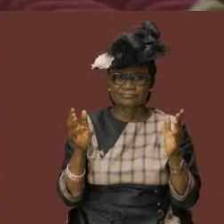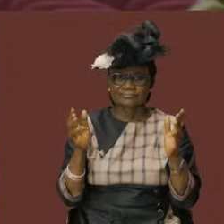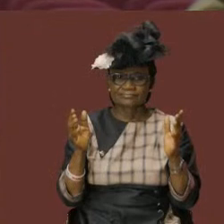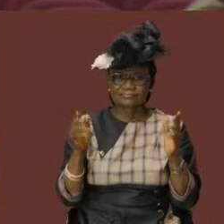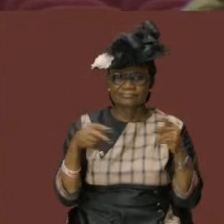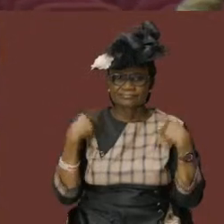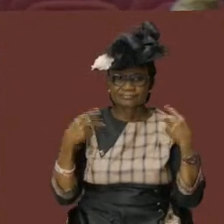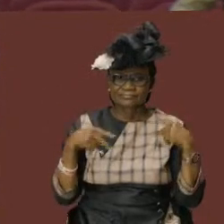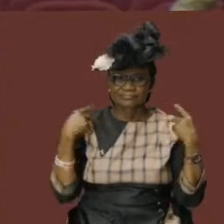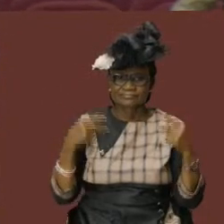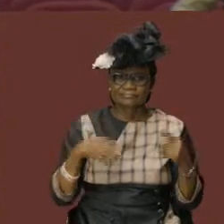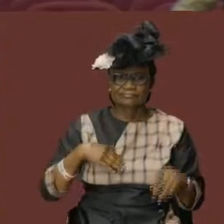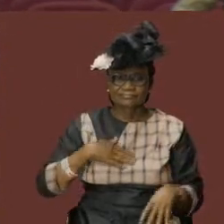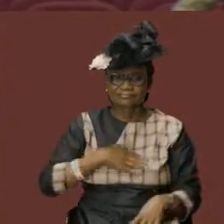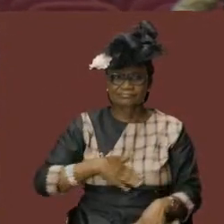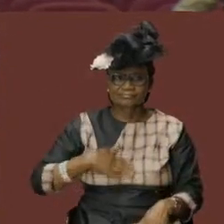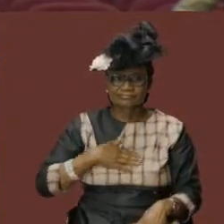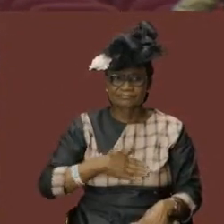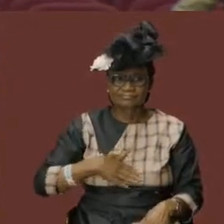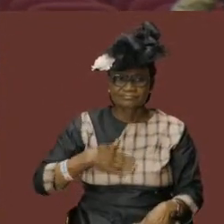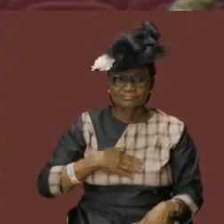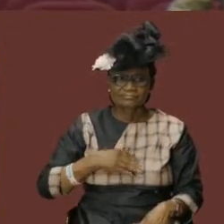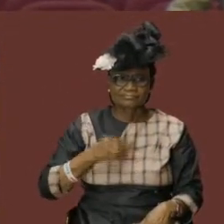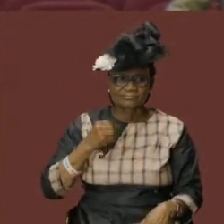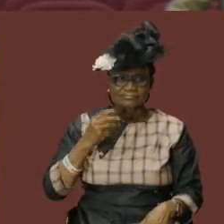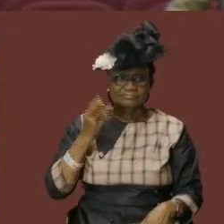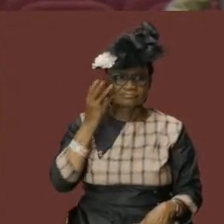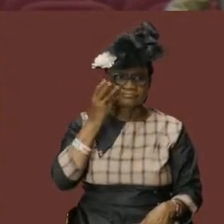we're serving the wine on the altar, please.